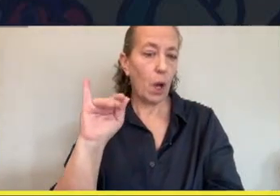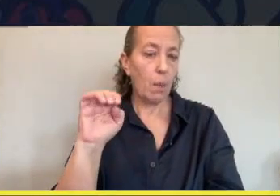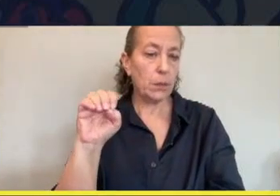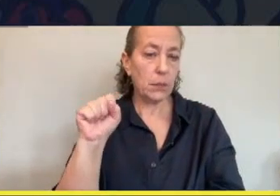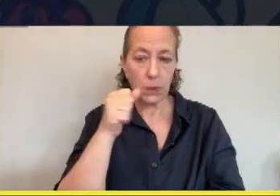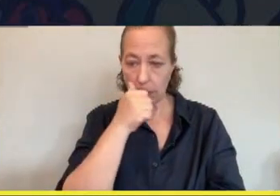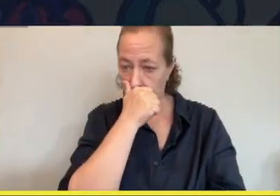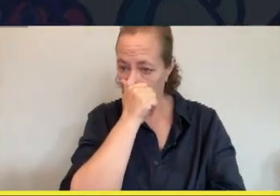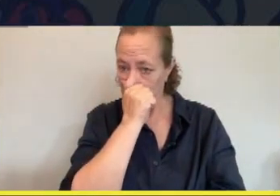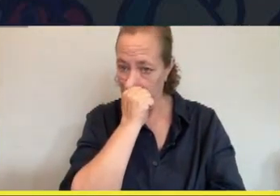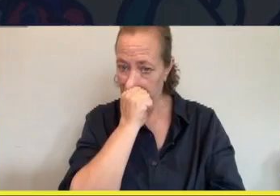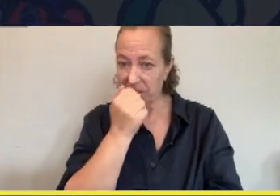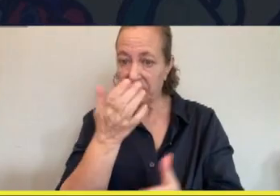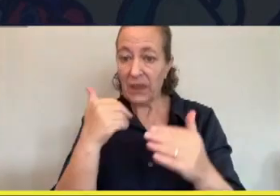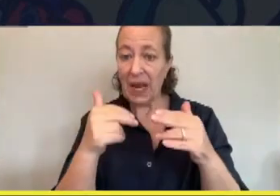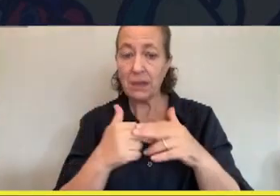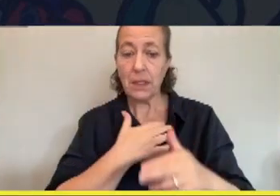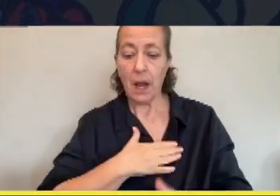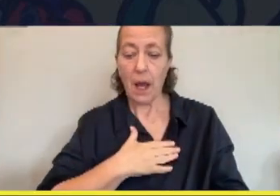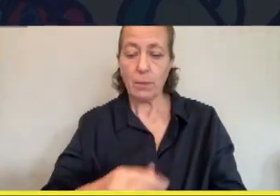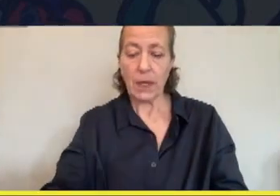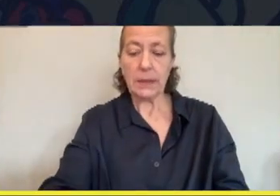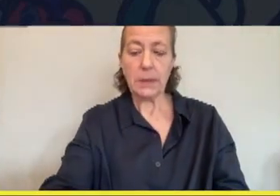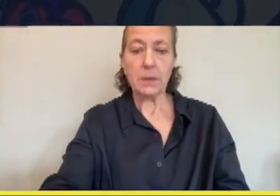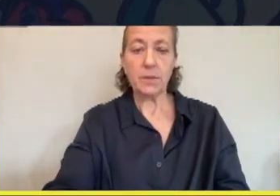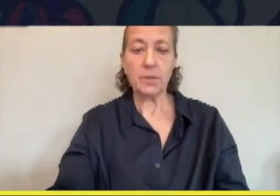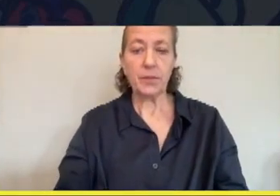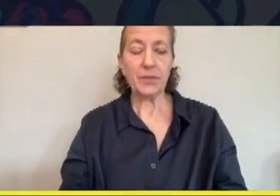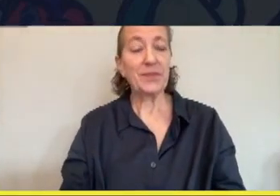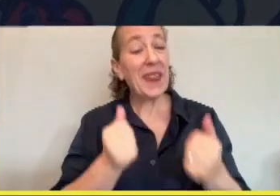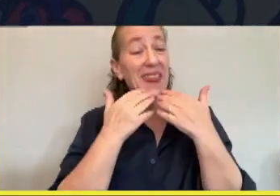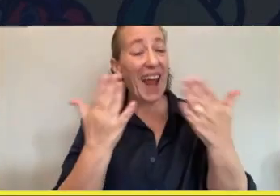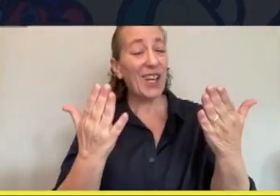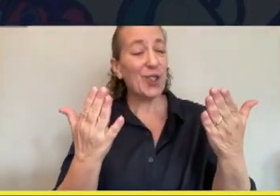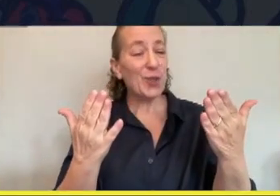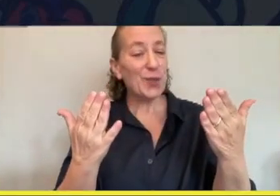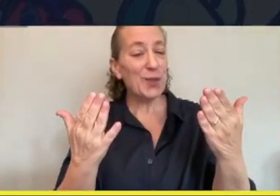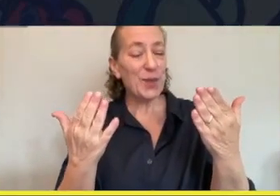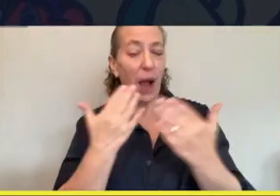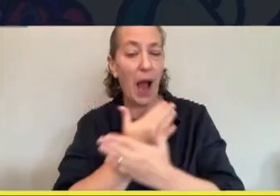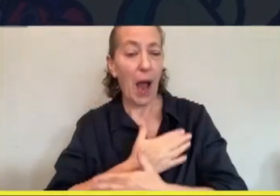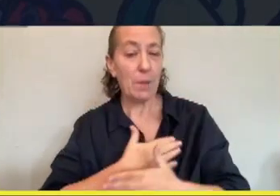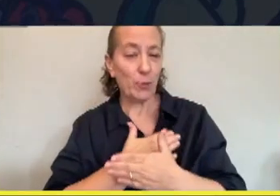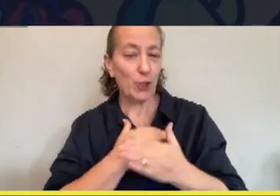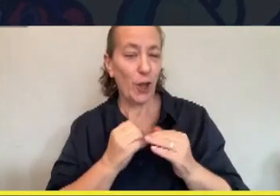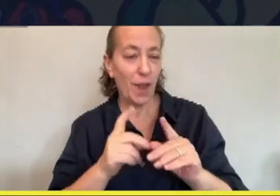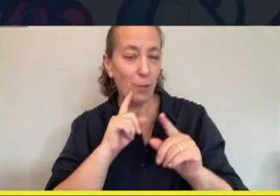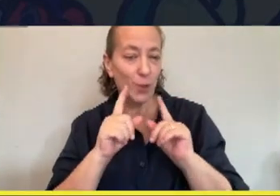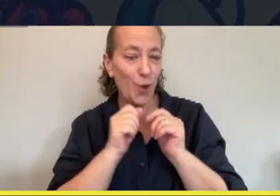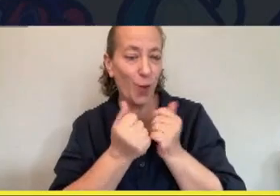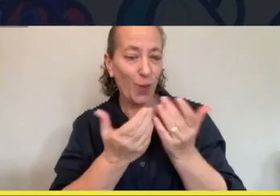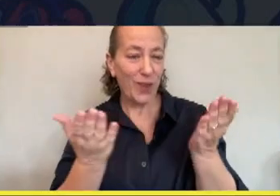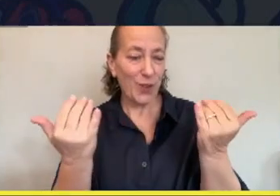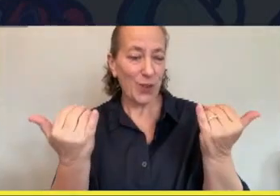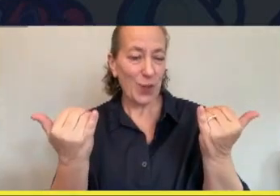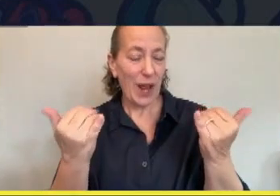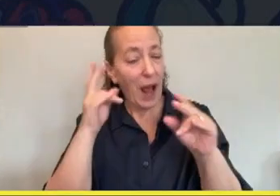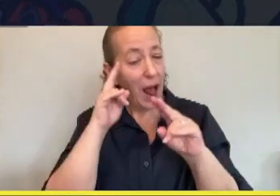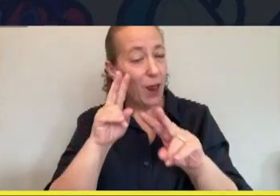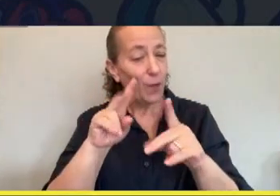That's the next slide, please. Thank you. I appreciate the opportunity to talk with you today, and I look forward to the